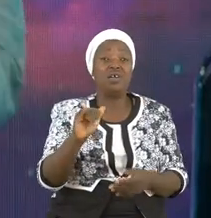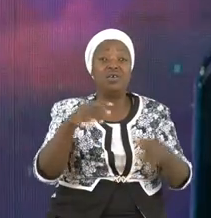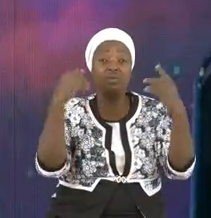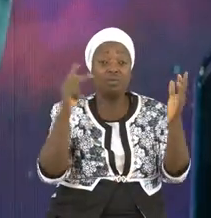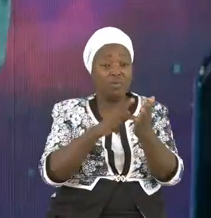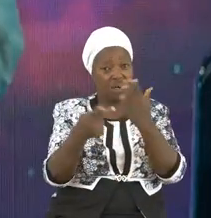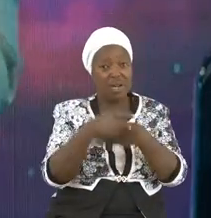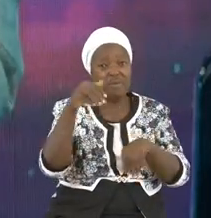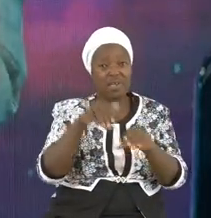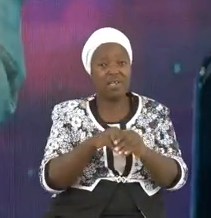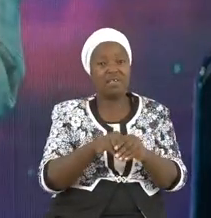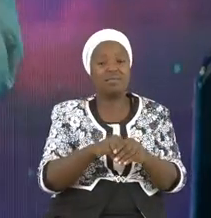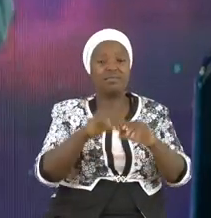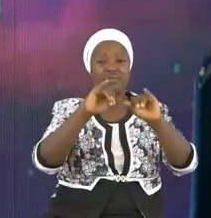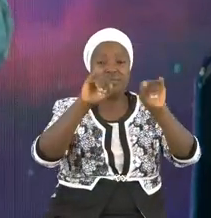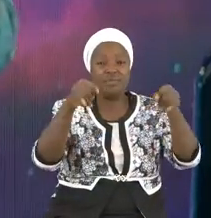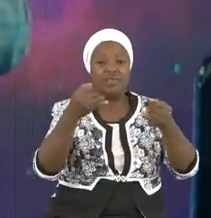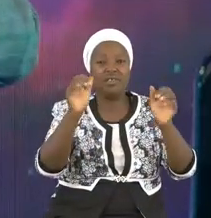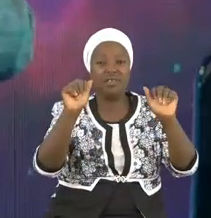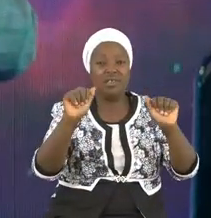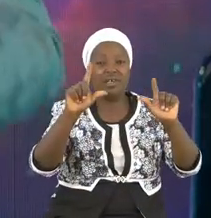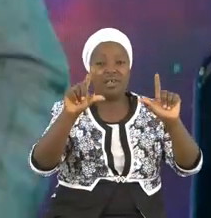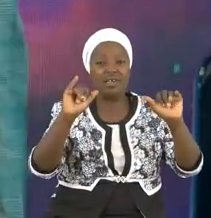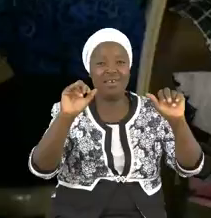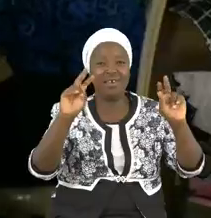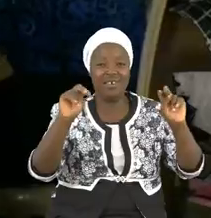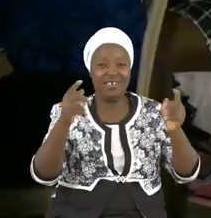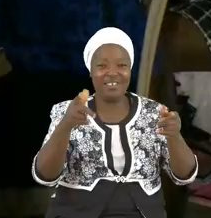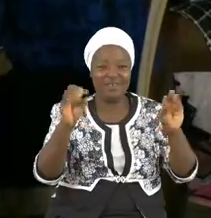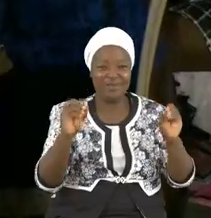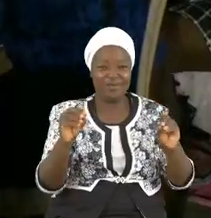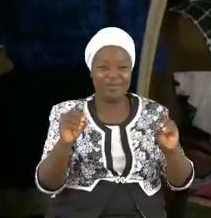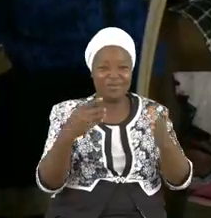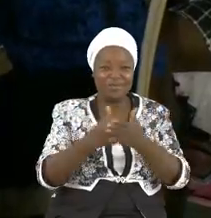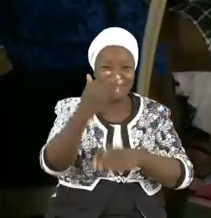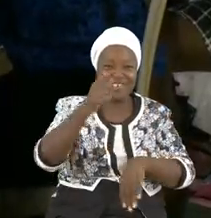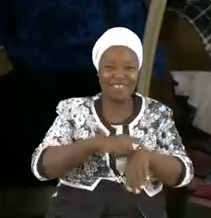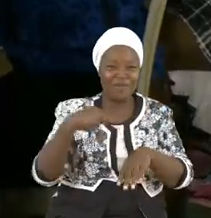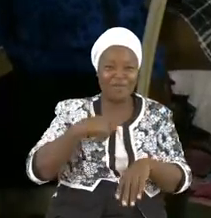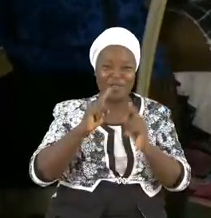Next time is Bayelsa we'll be talking about.